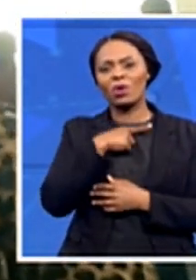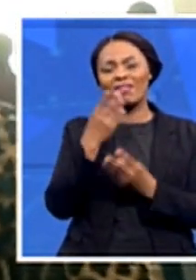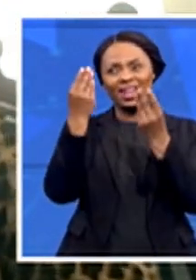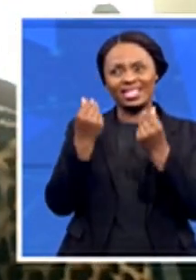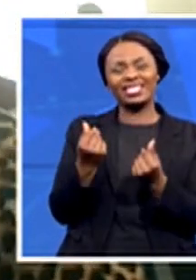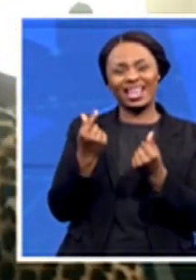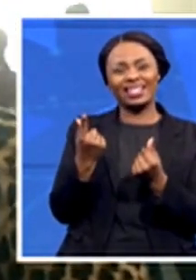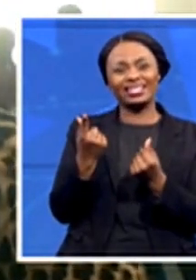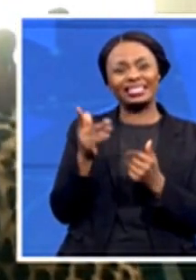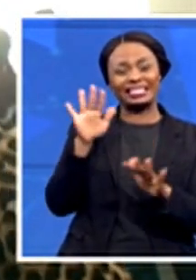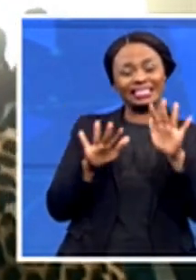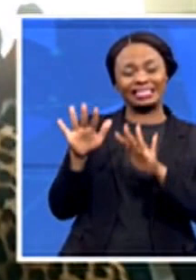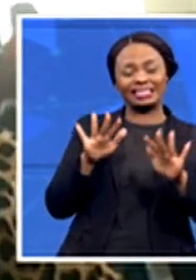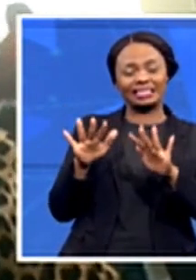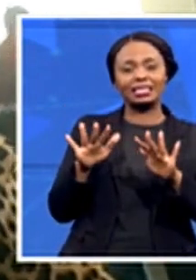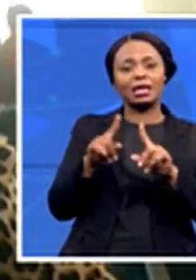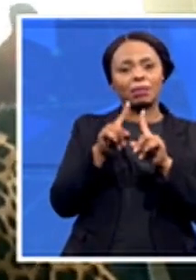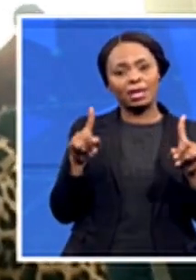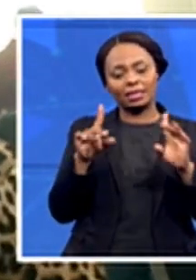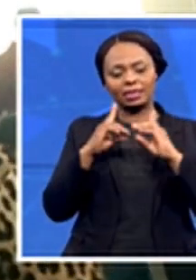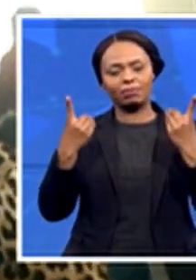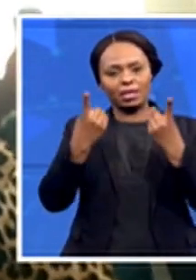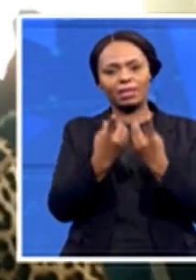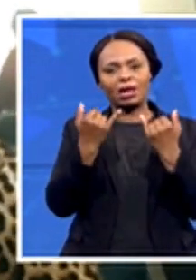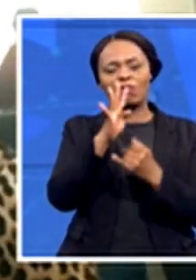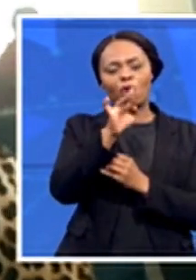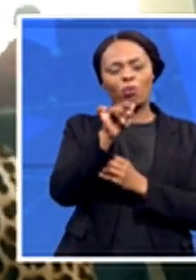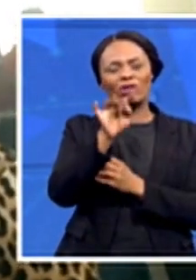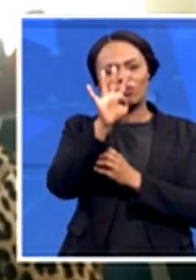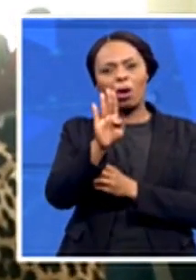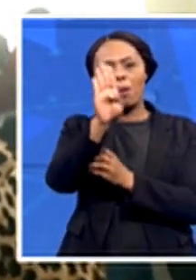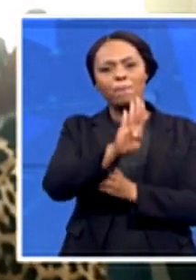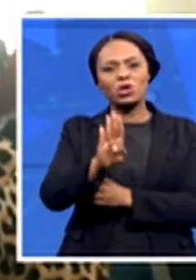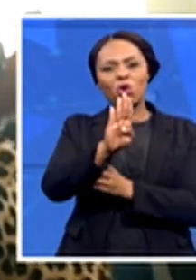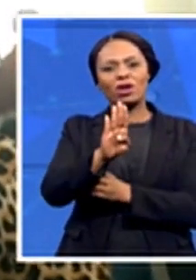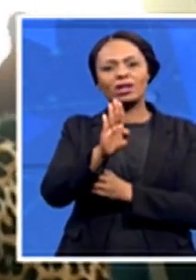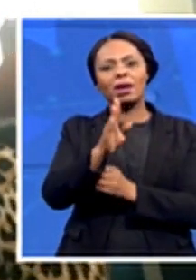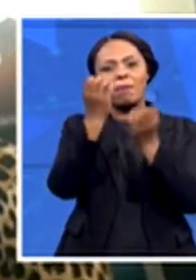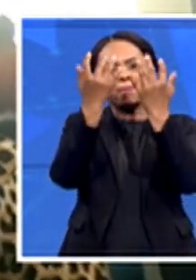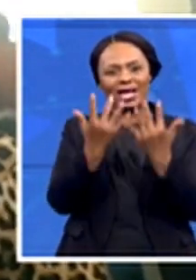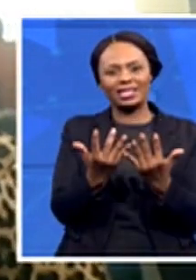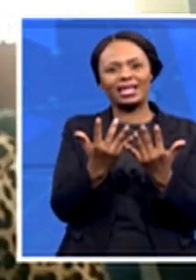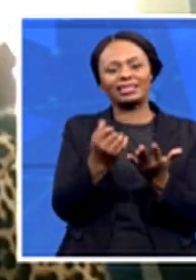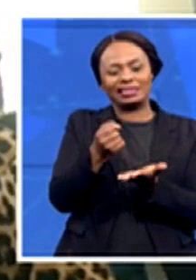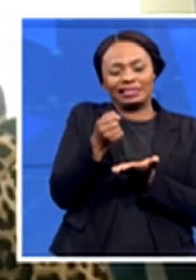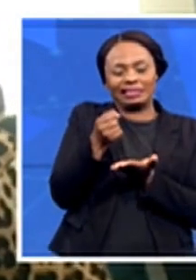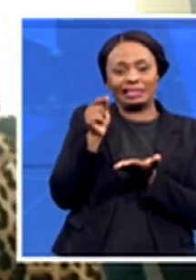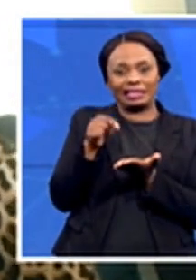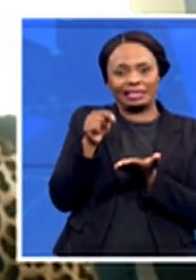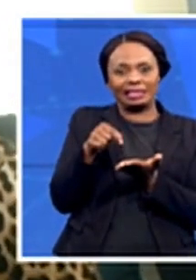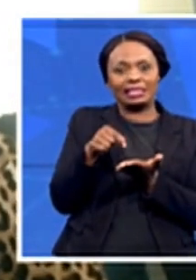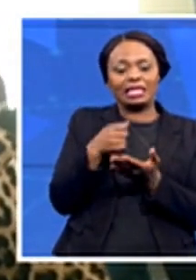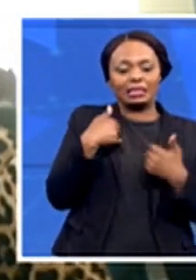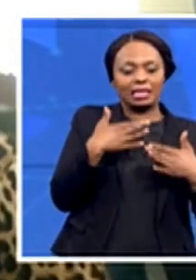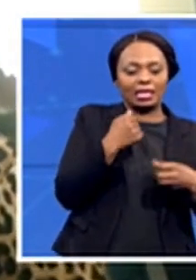a department that has a 4.4 billion budget deficit as we started the year 2021, 2022. But it is our project.